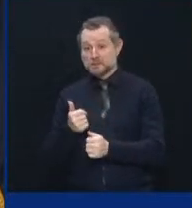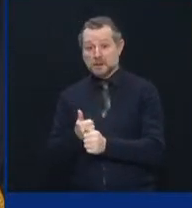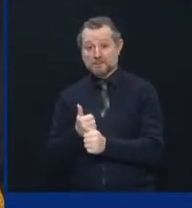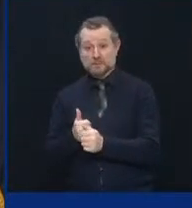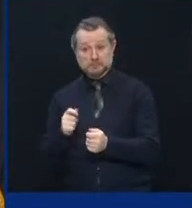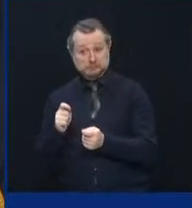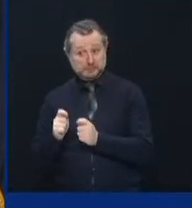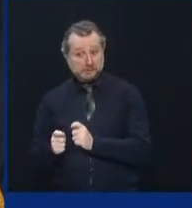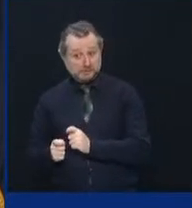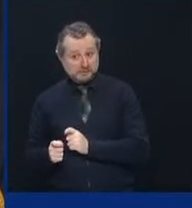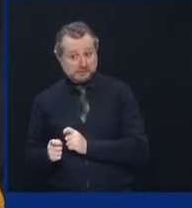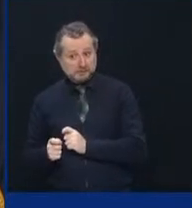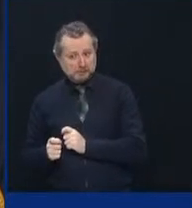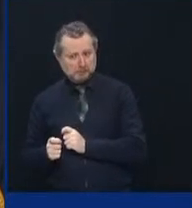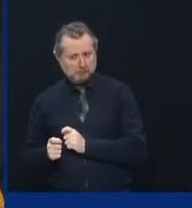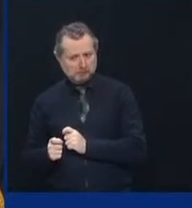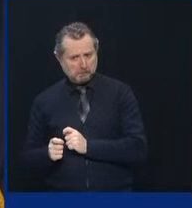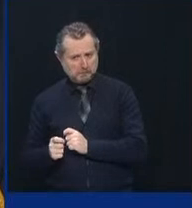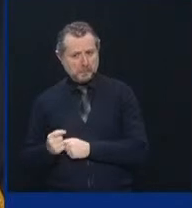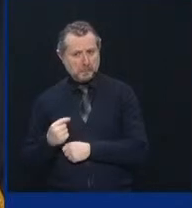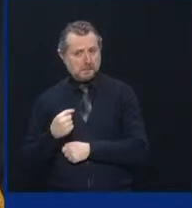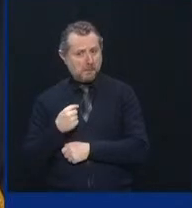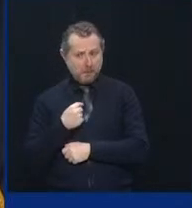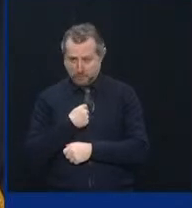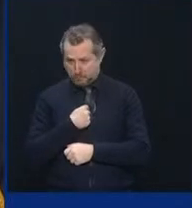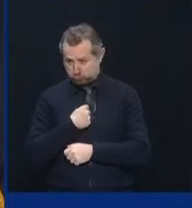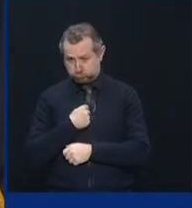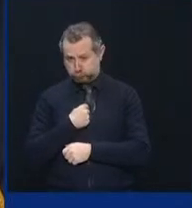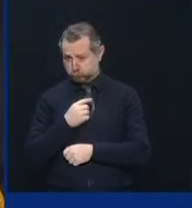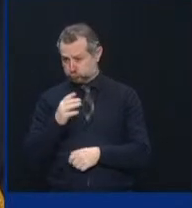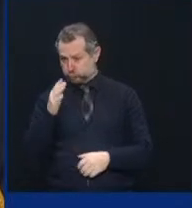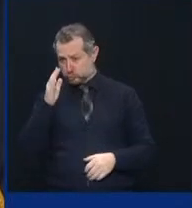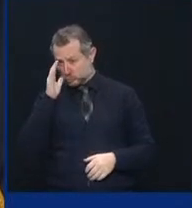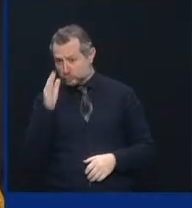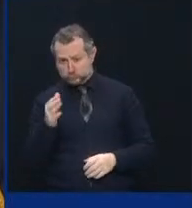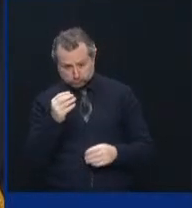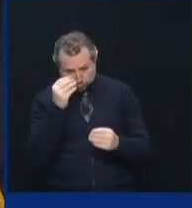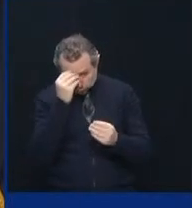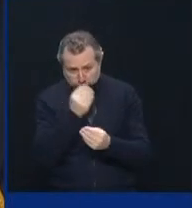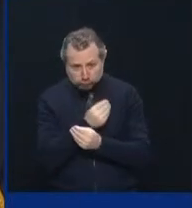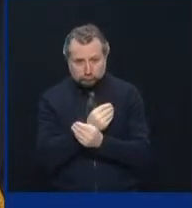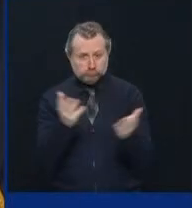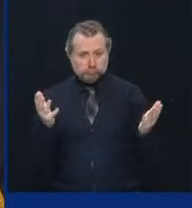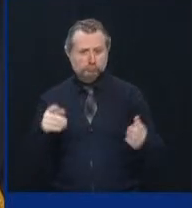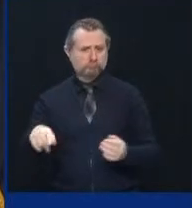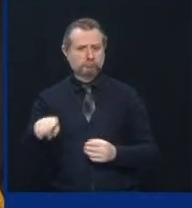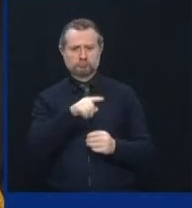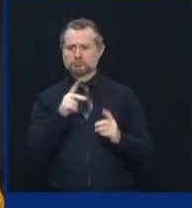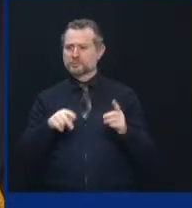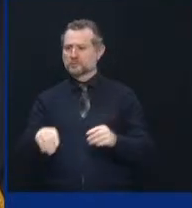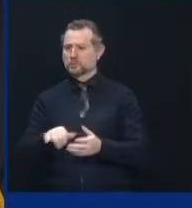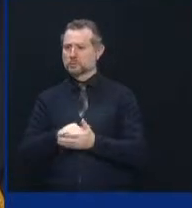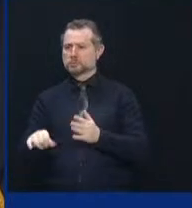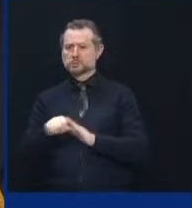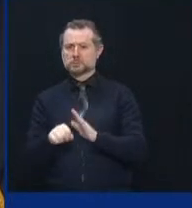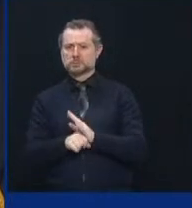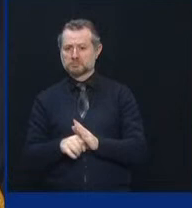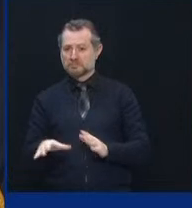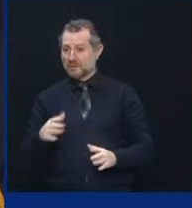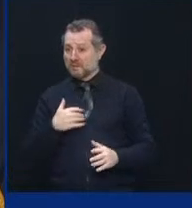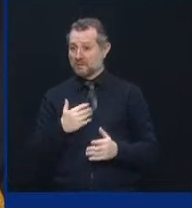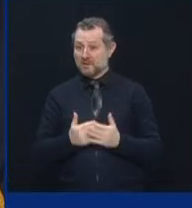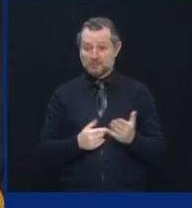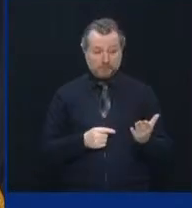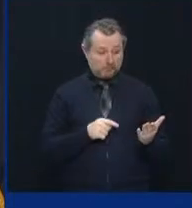problem looking the people of this state in the eye and saying the facts changed, our plan has to